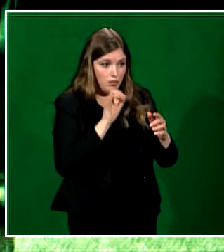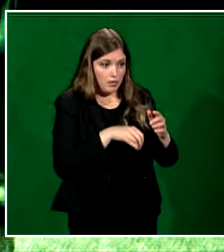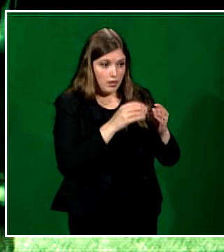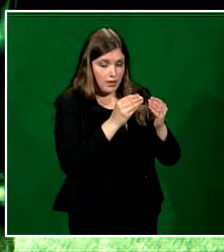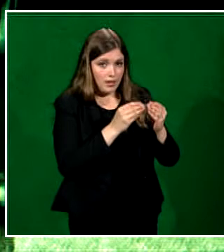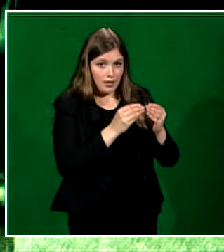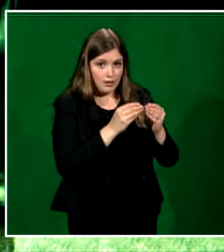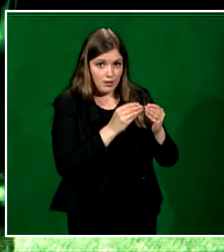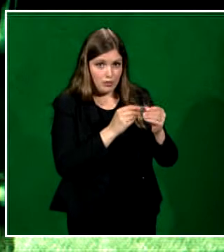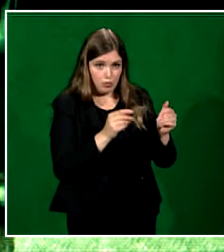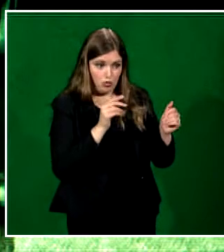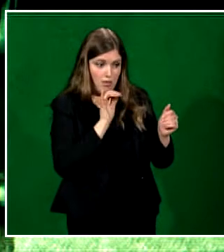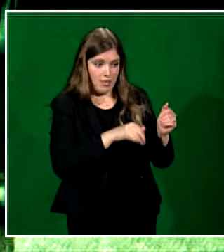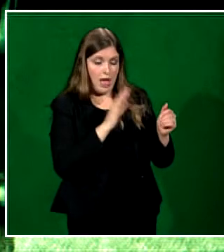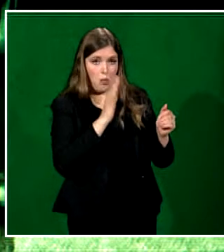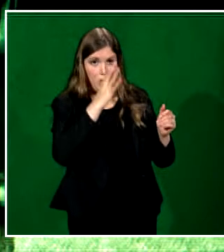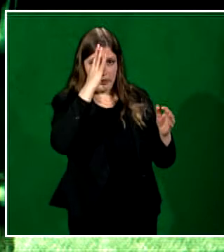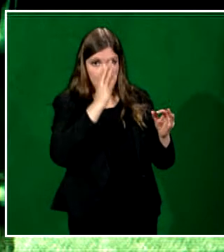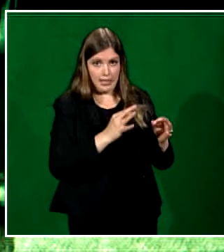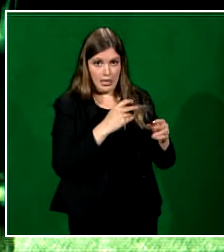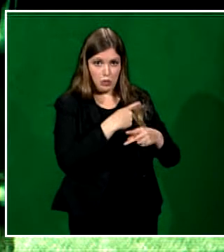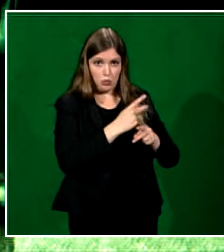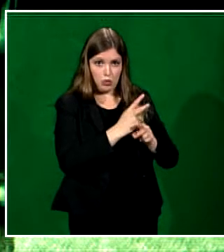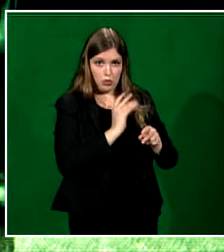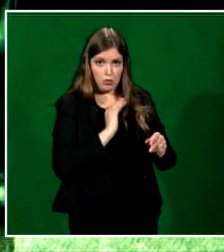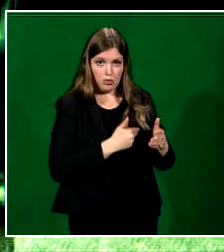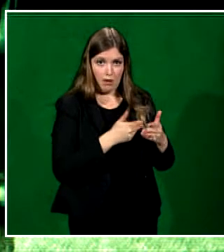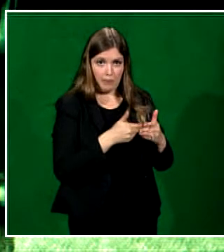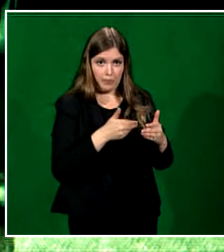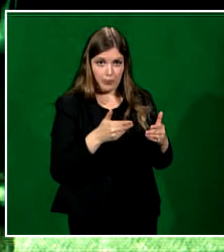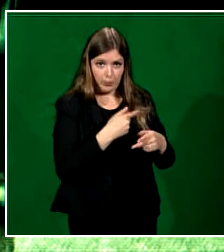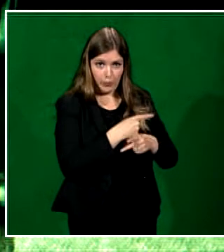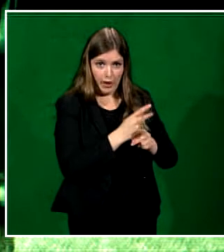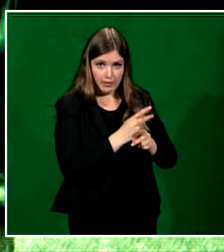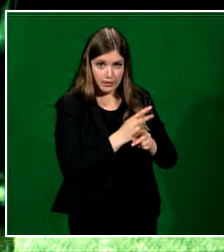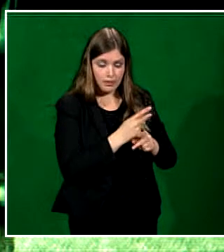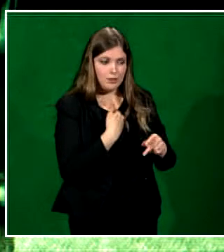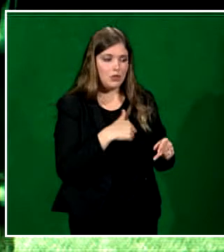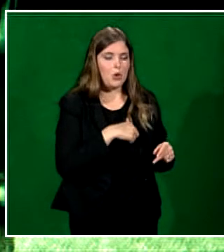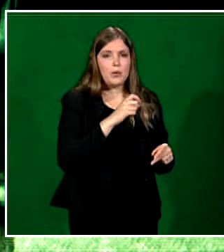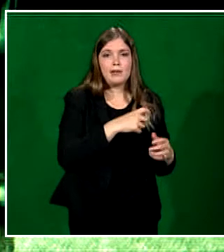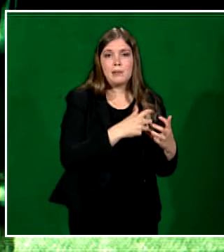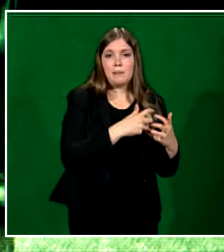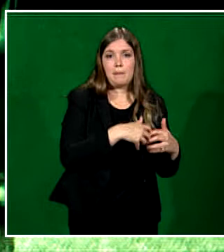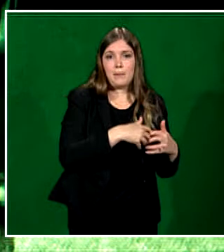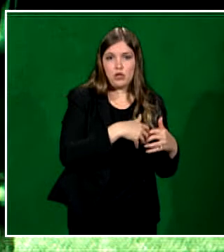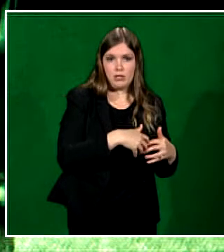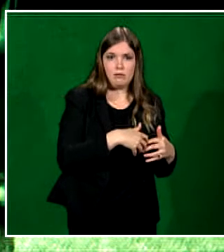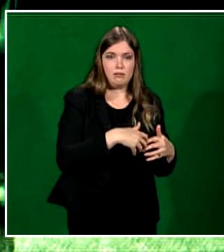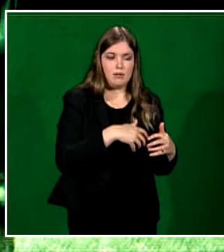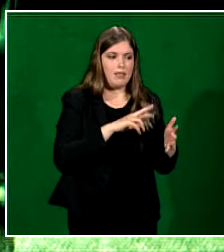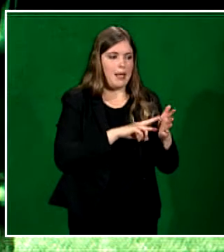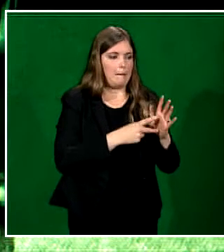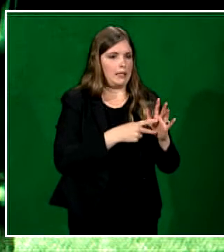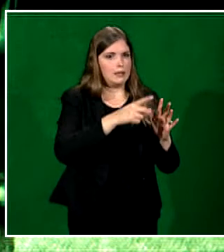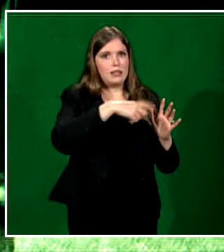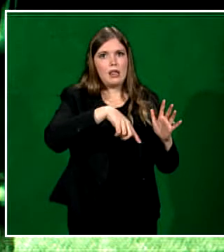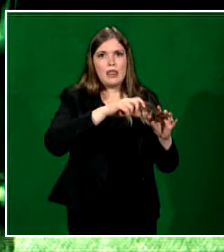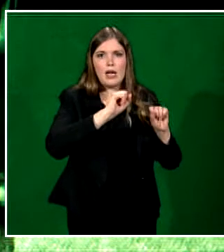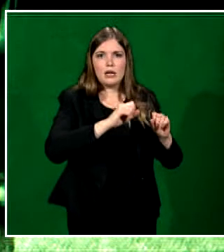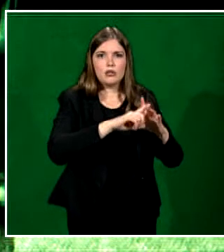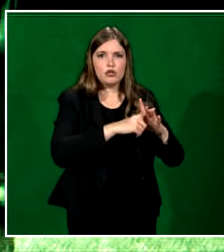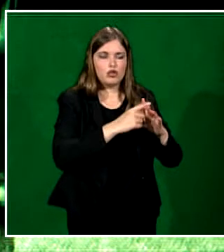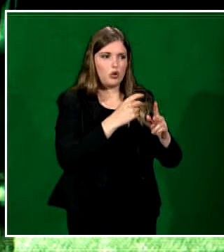decides to produce our product needs, just a machine, and they can be able to start producing these products very